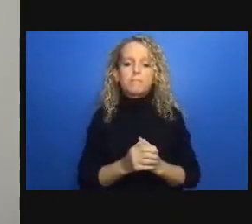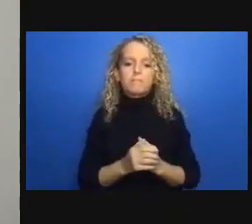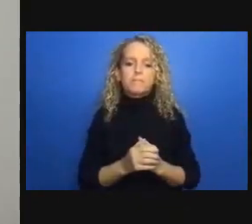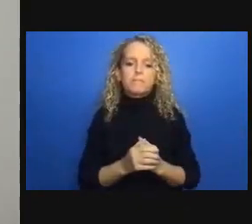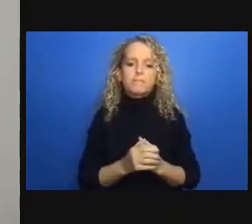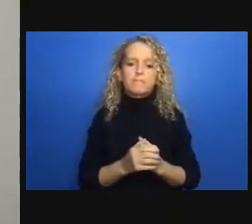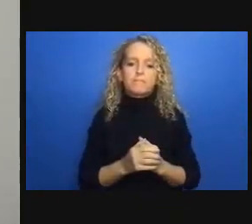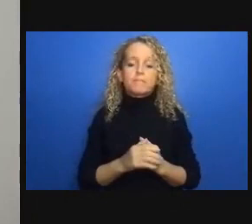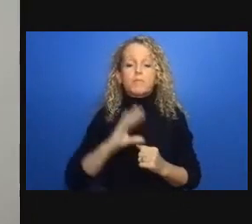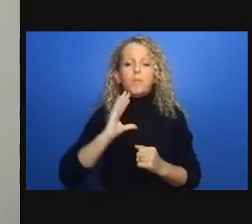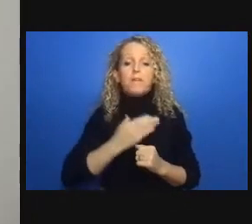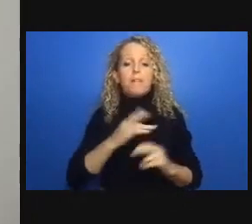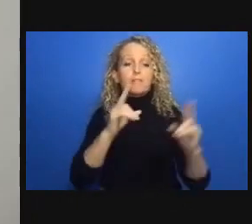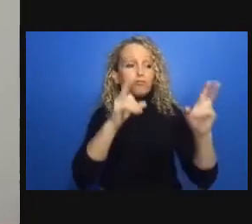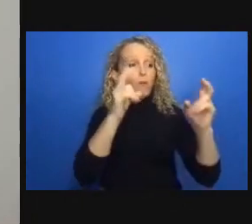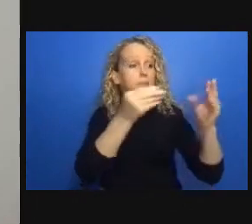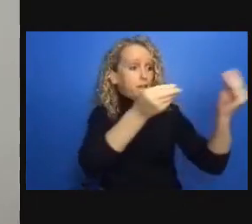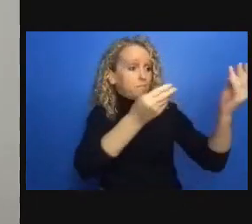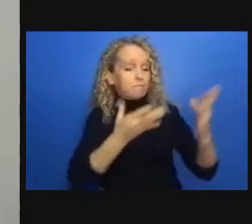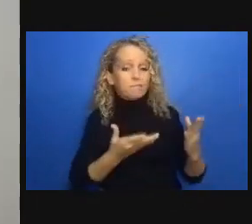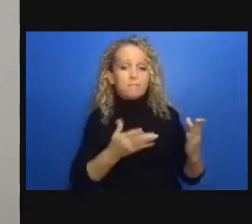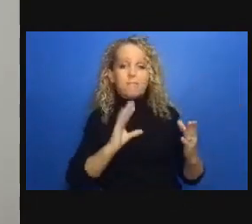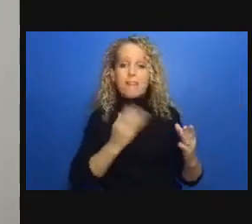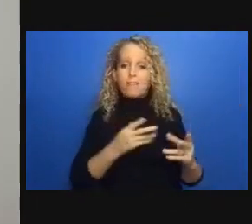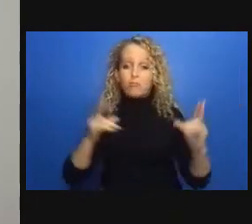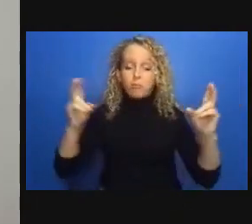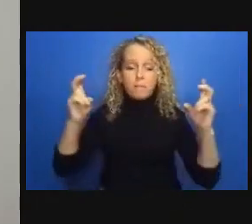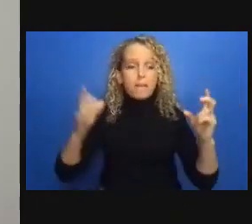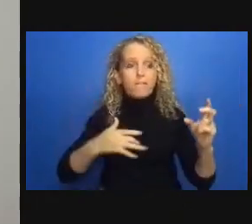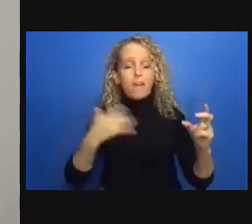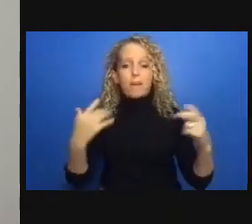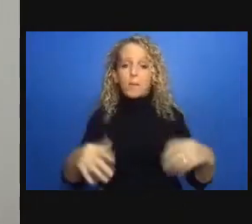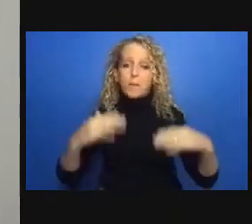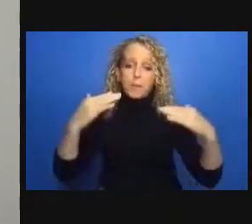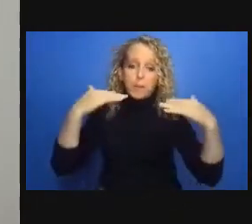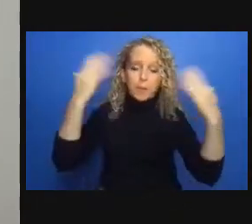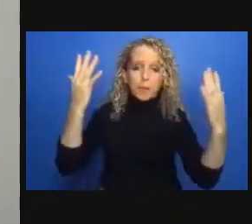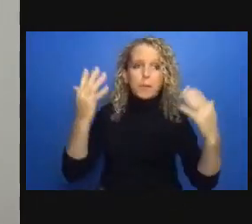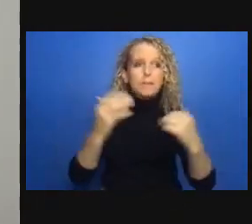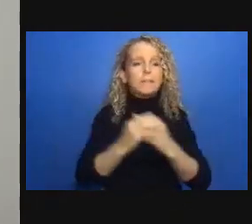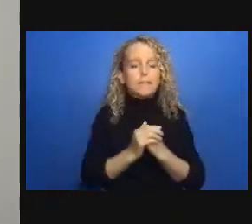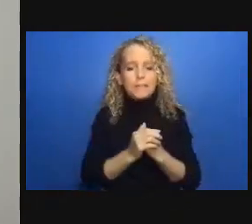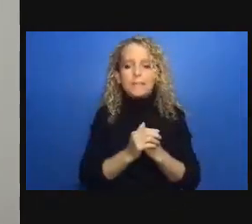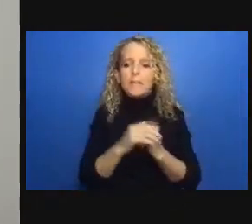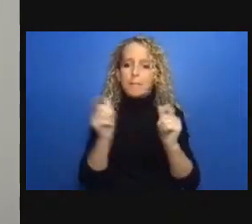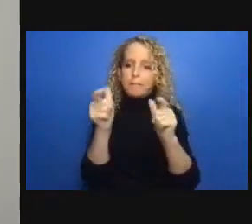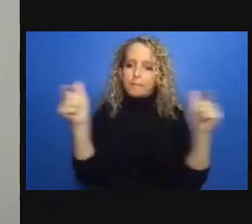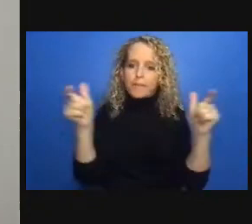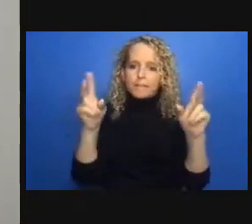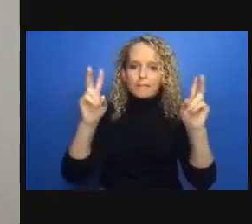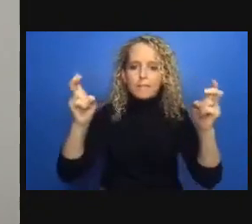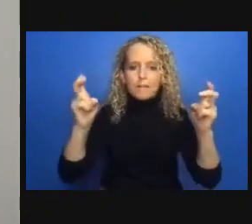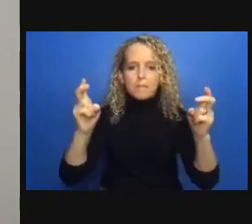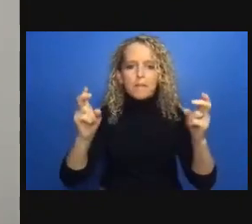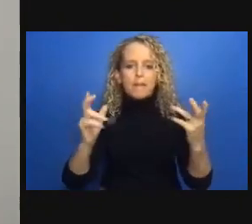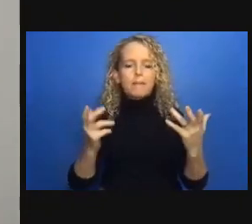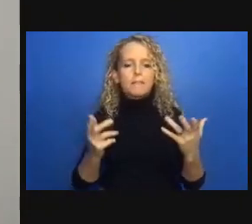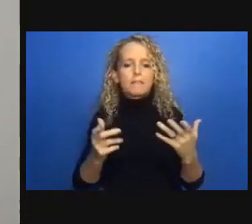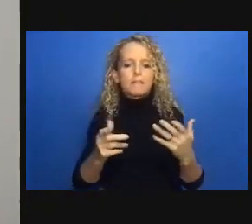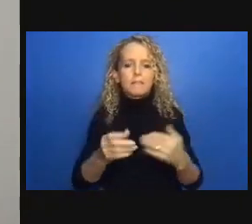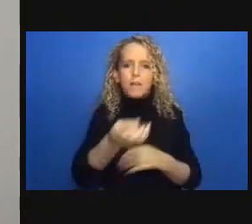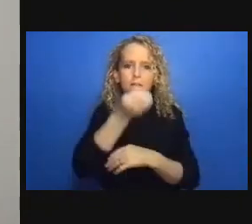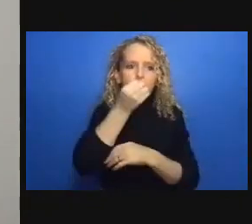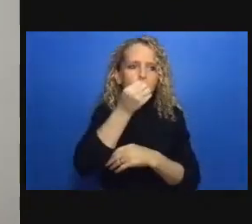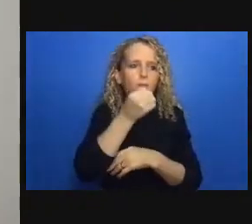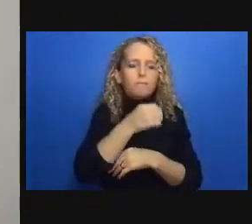us, seemed massive. It seemed like, how can we drill down on something when food is so complex and